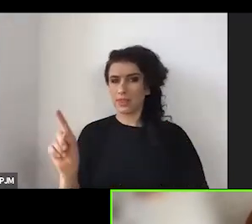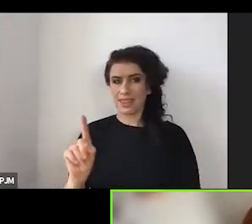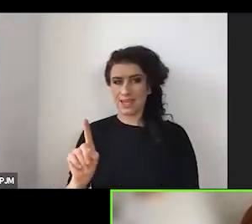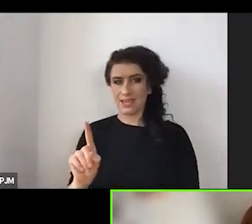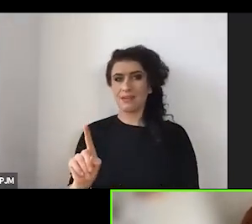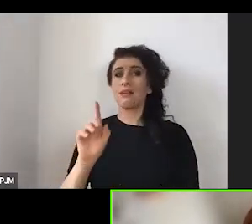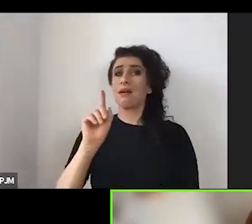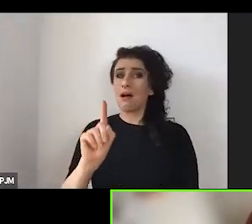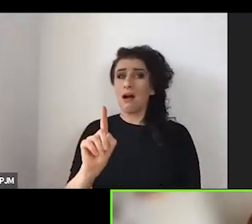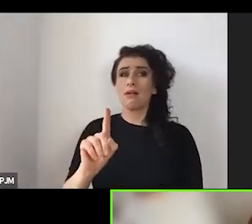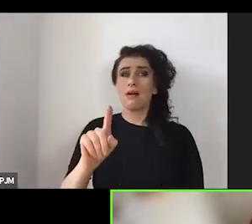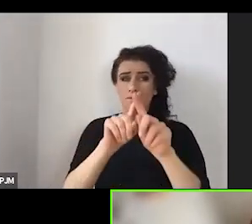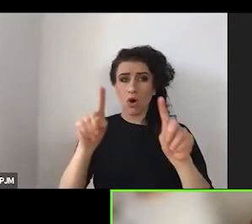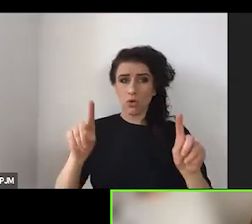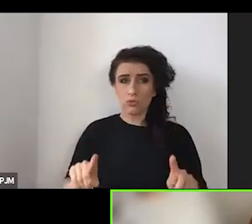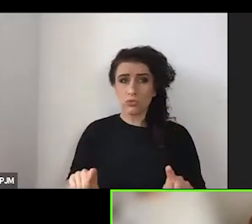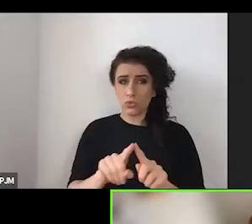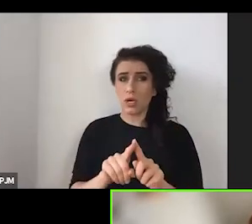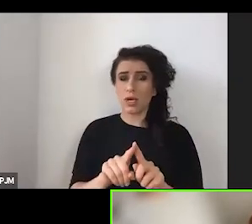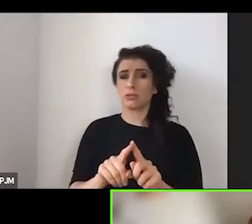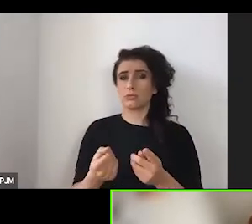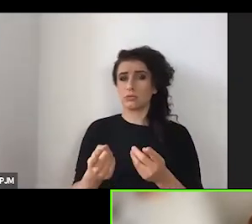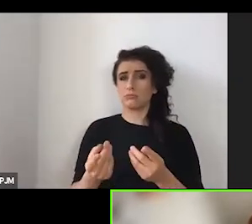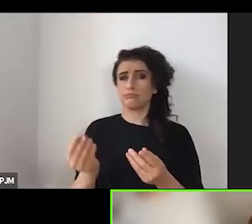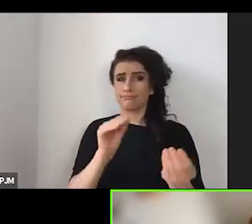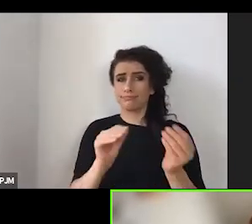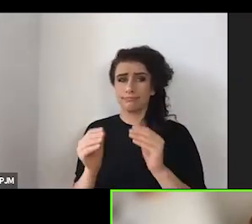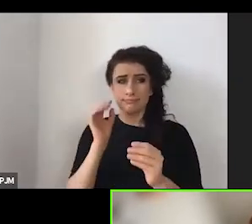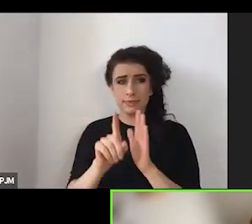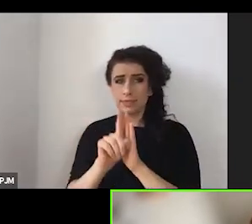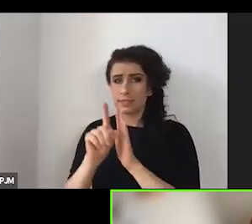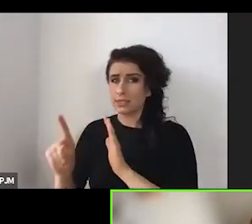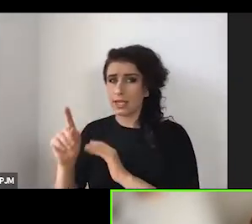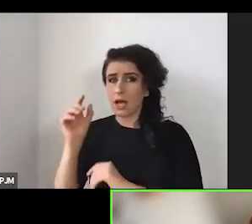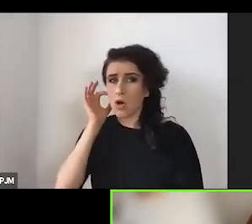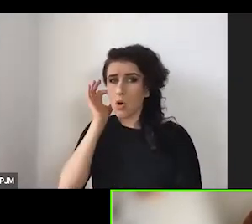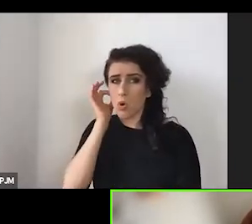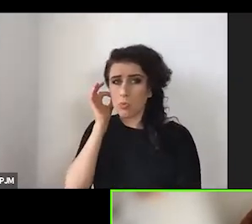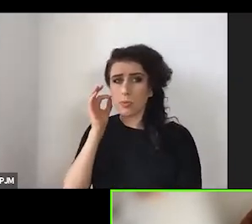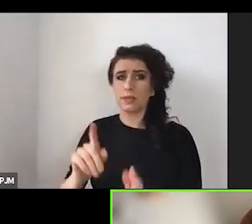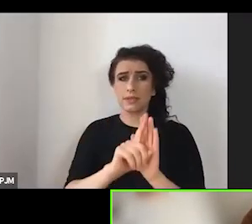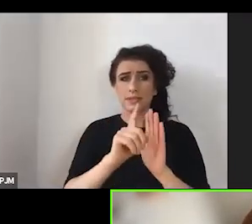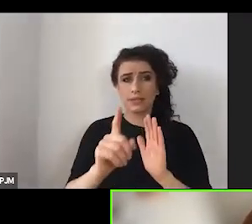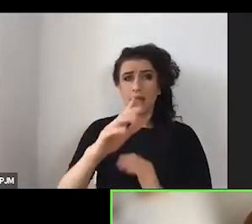tools, but it was based on Google Forms. And we